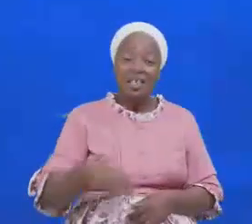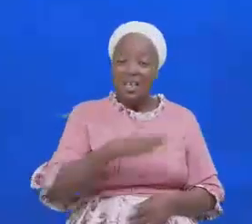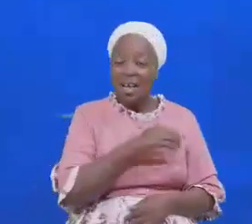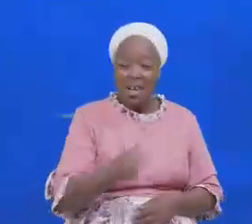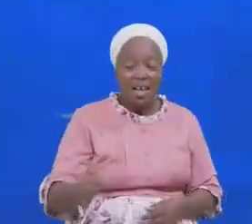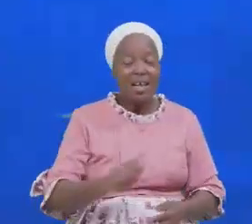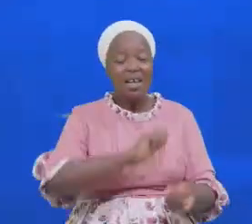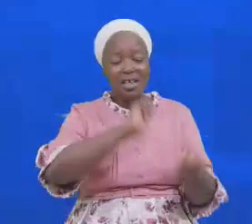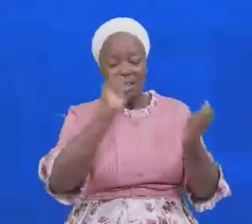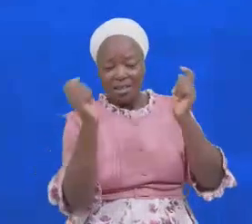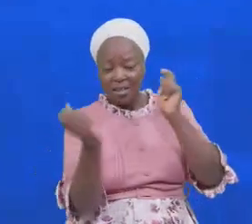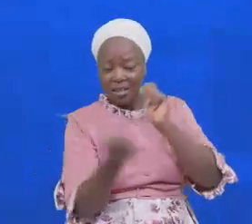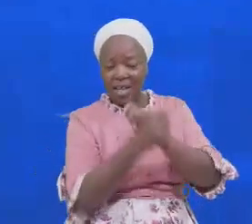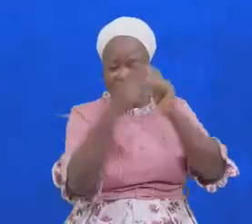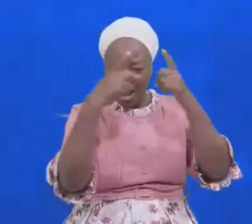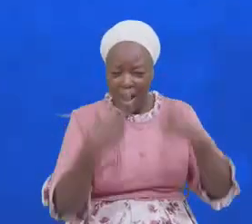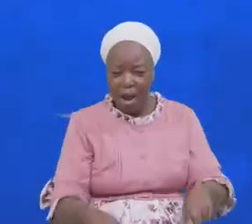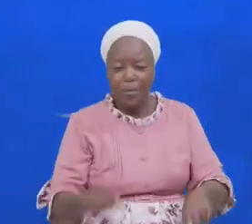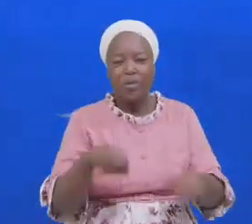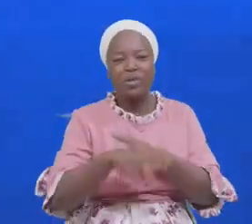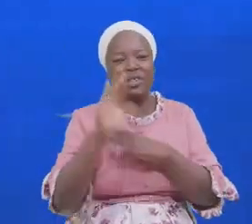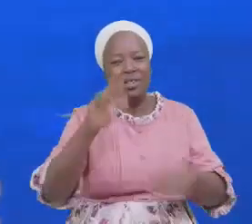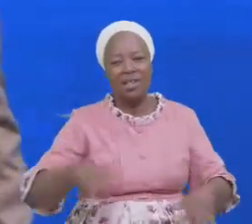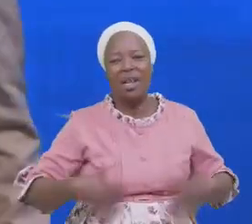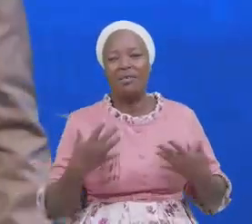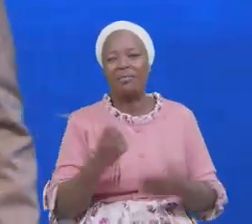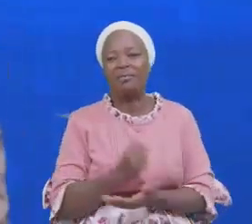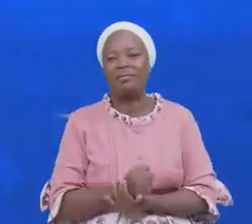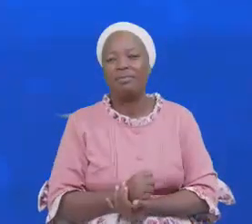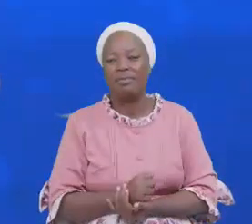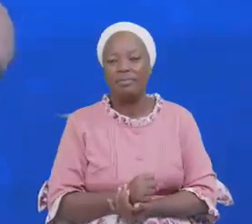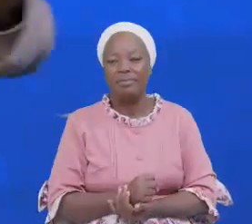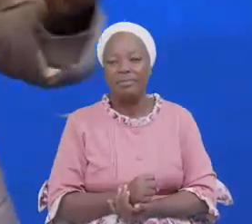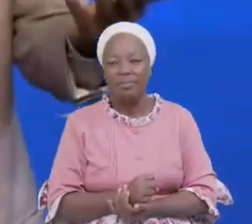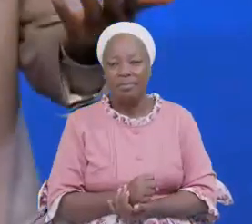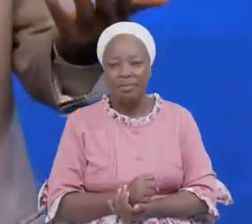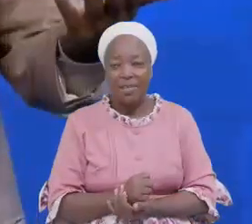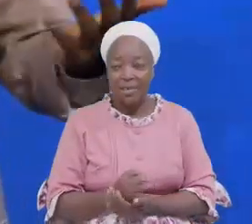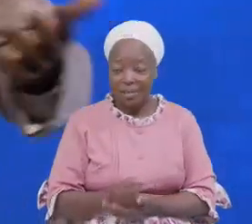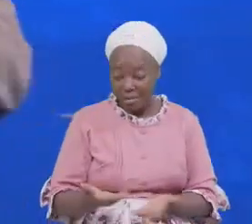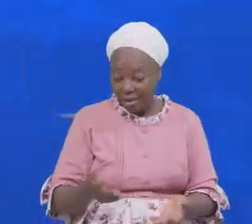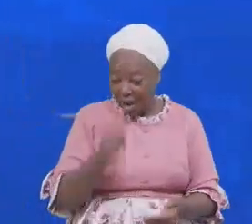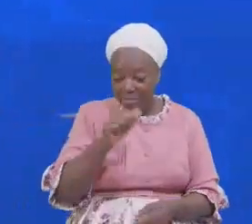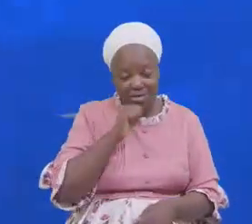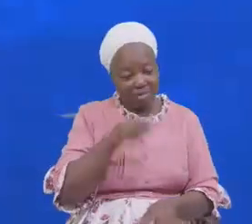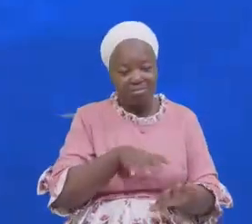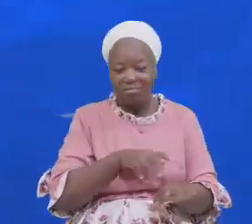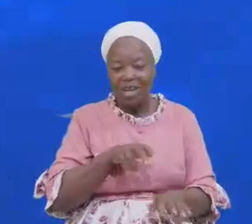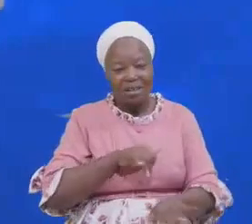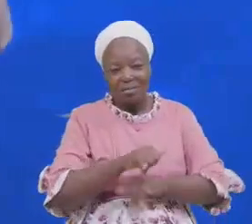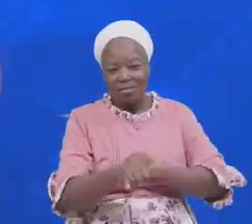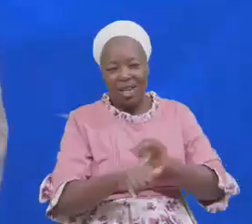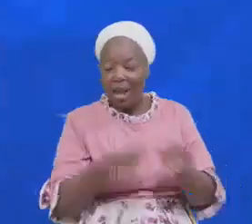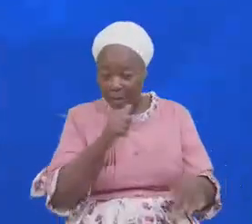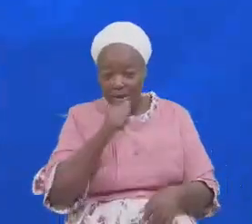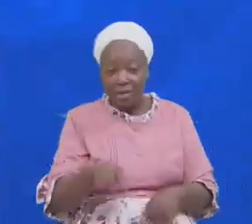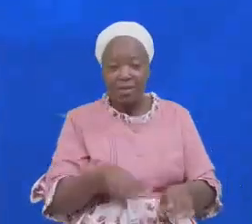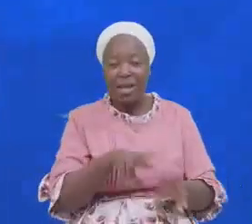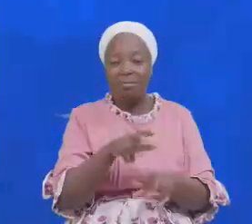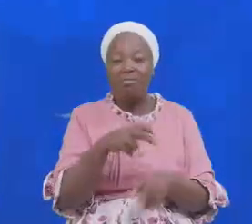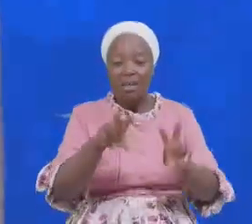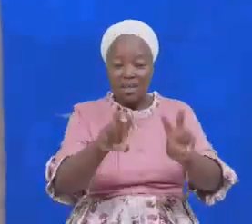came upon him. I'm not stingy anymore. Half of my goods I now give unto the